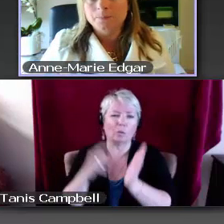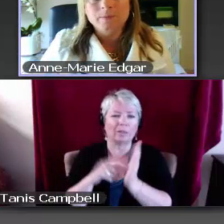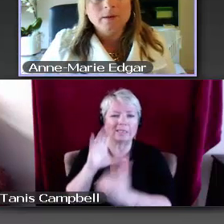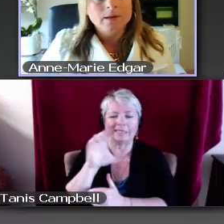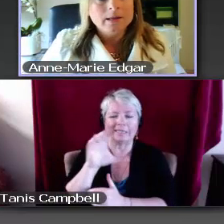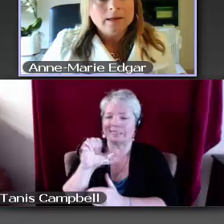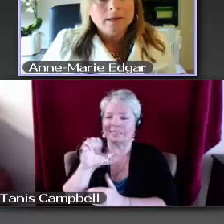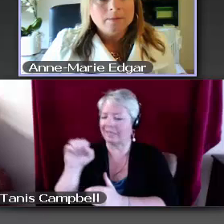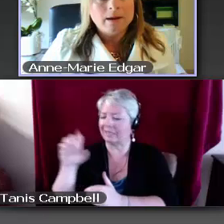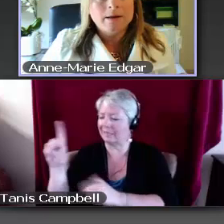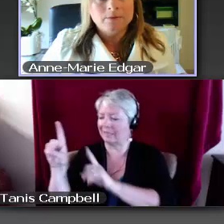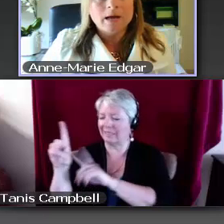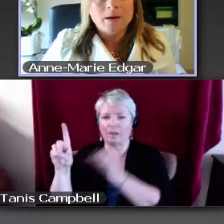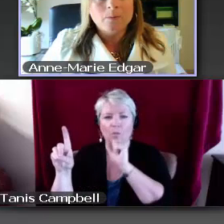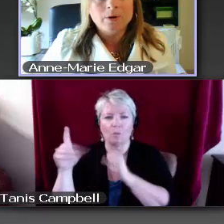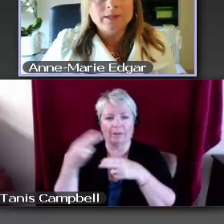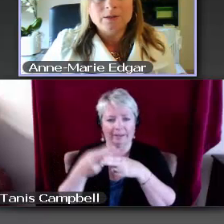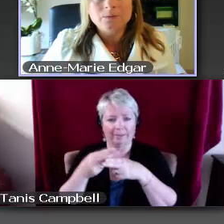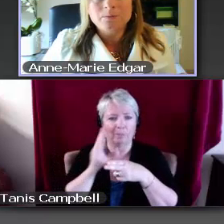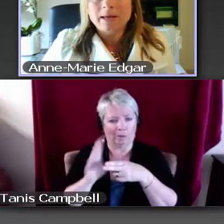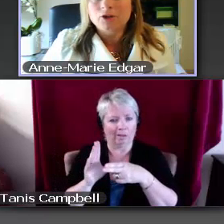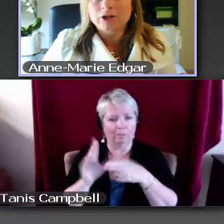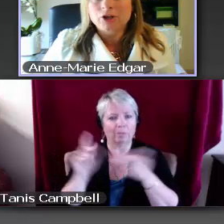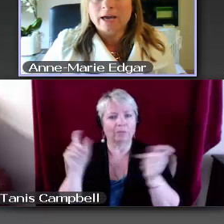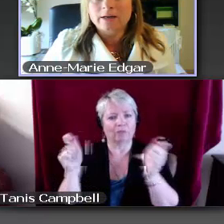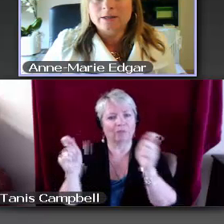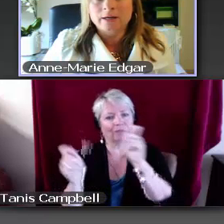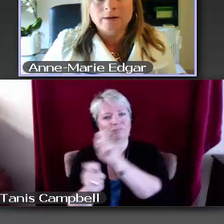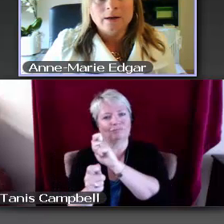here. But pretty soon,